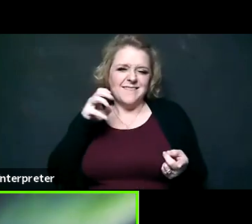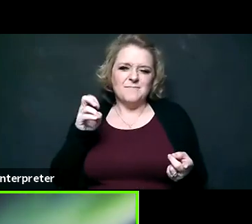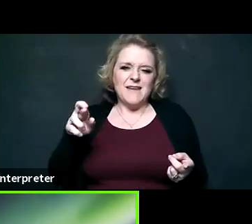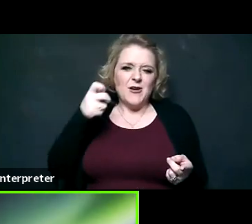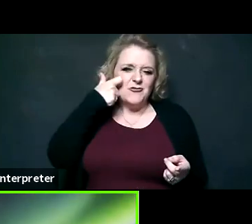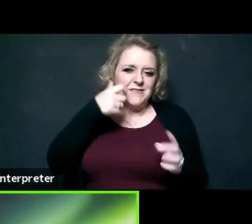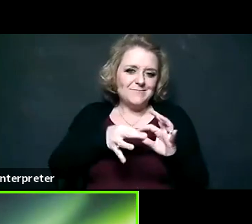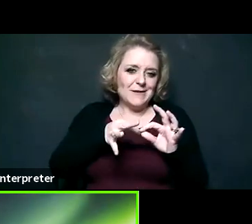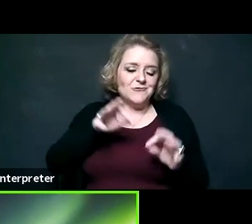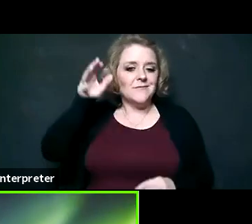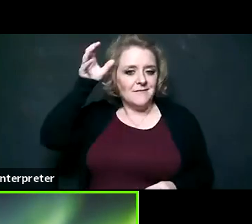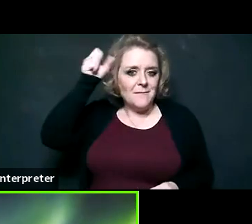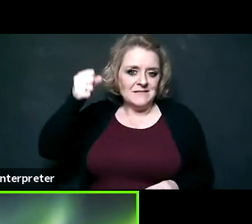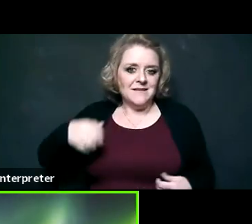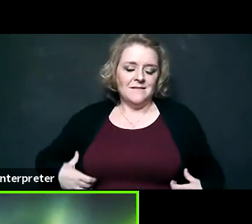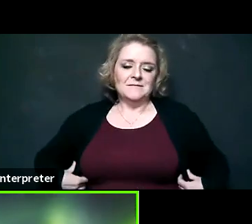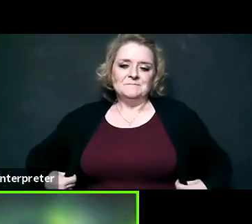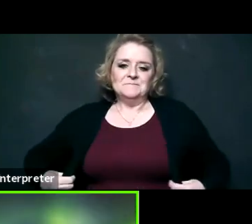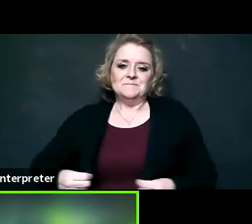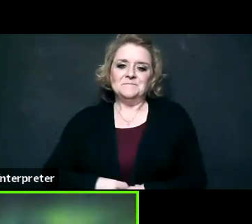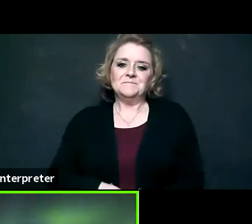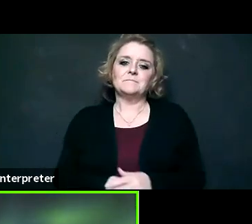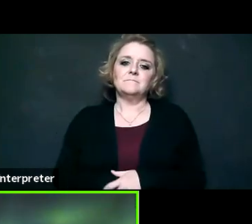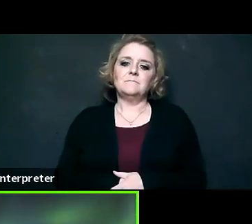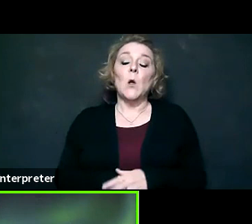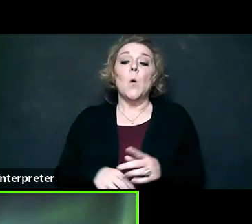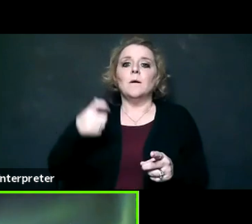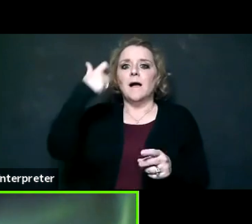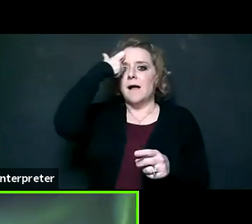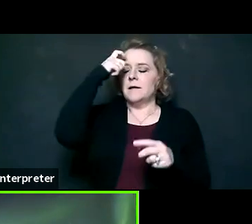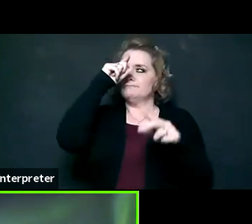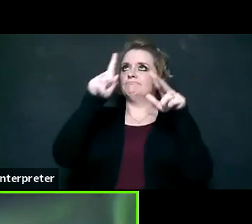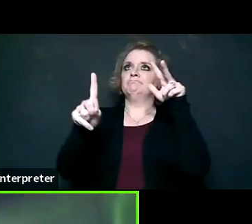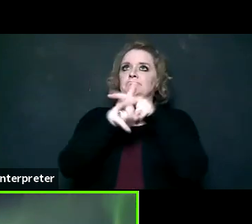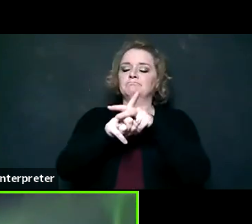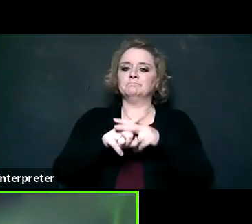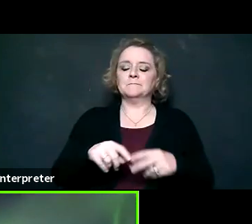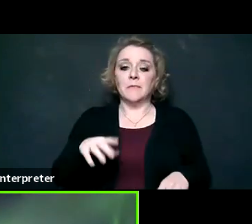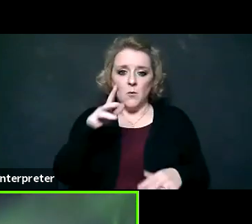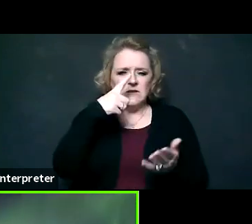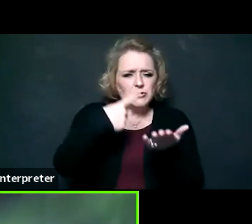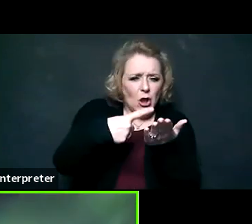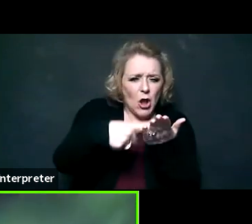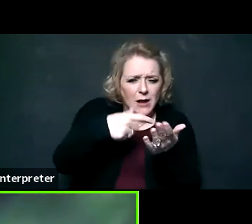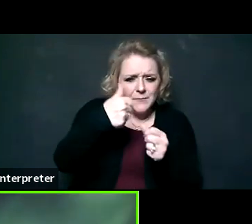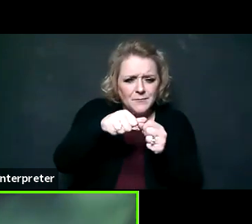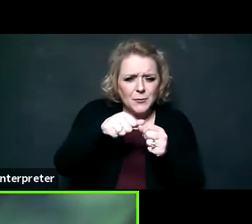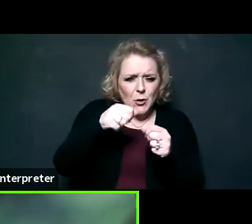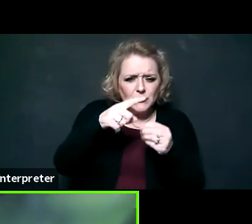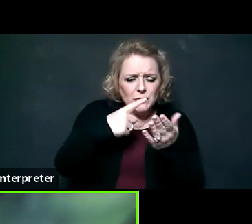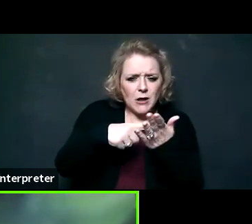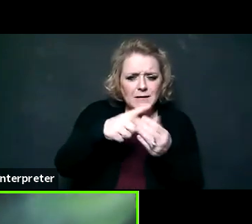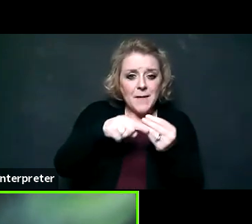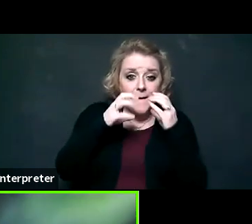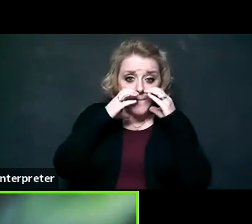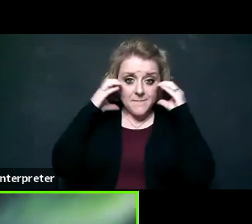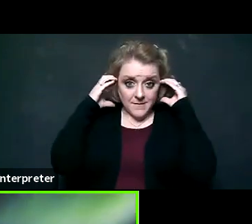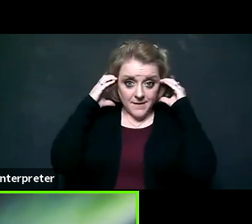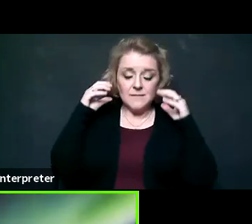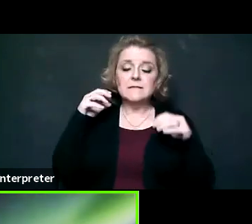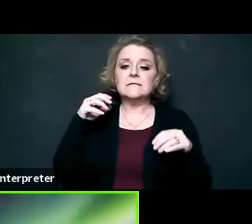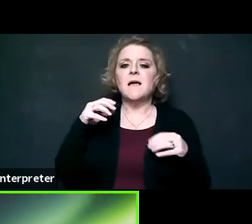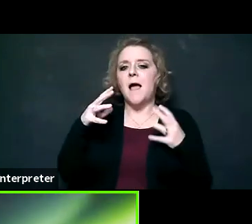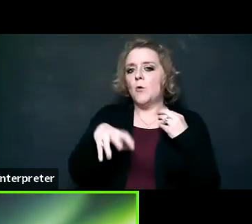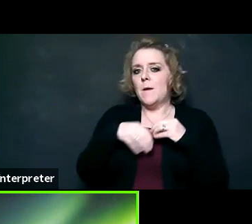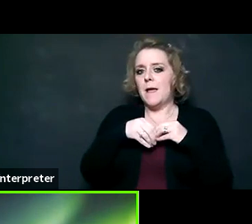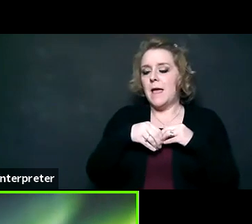this. One thing I did think about early on with me talking about masks, and I'll just add this, Mayor, I'm